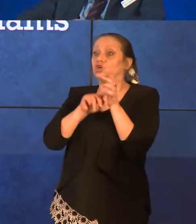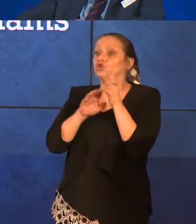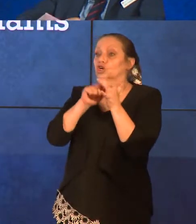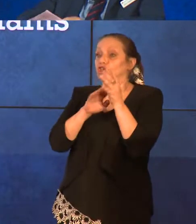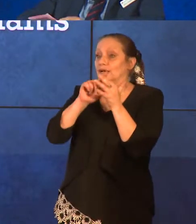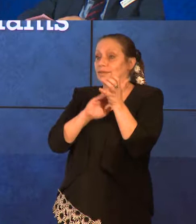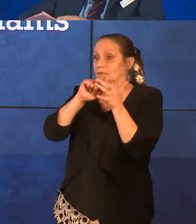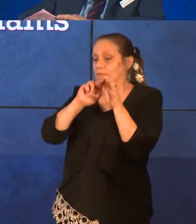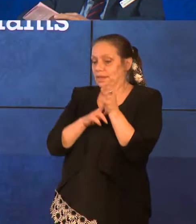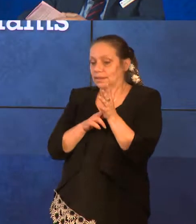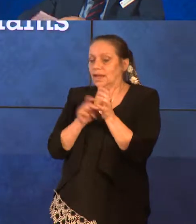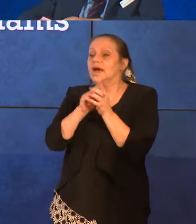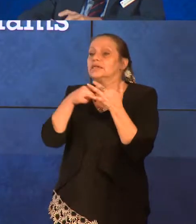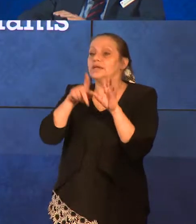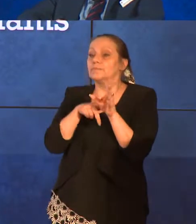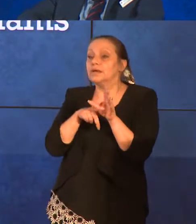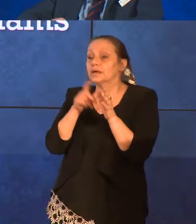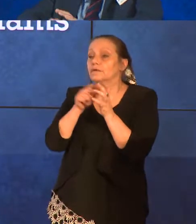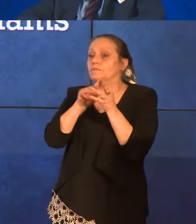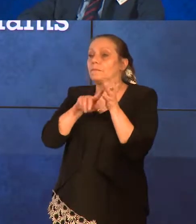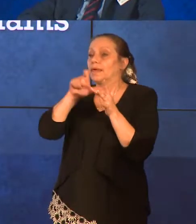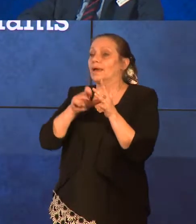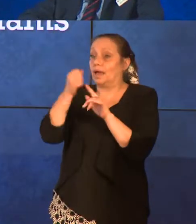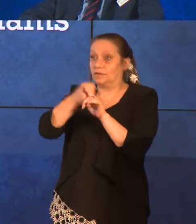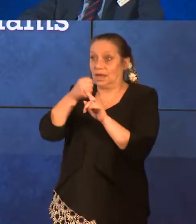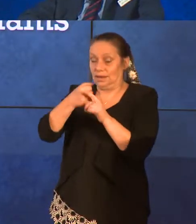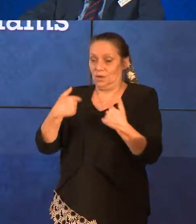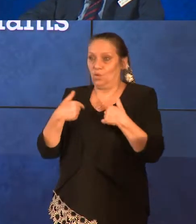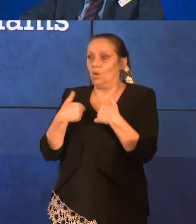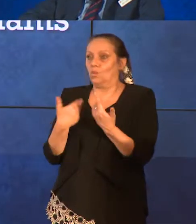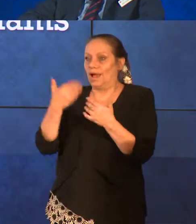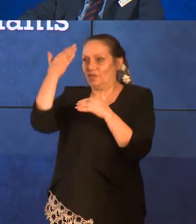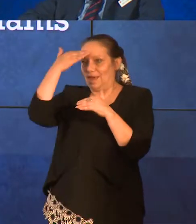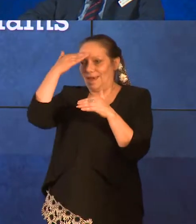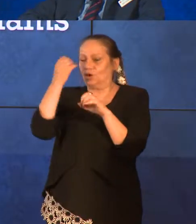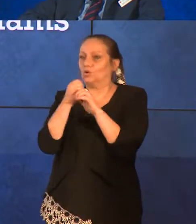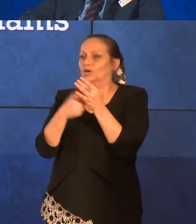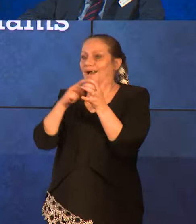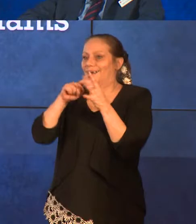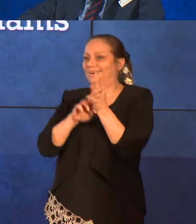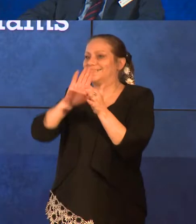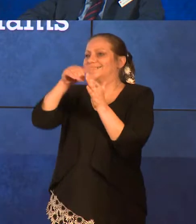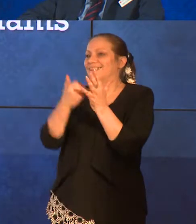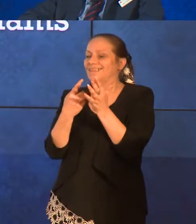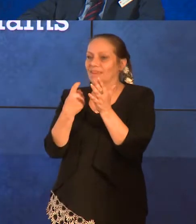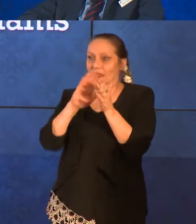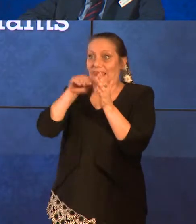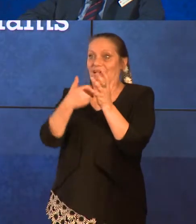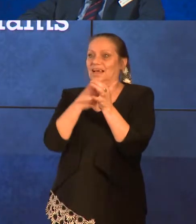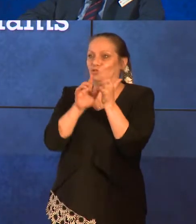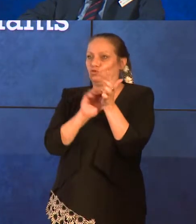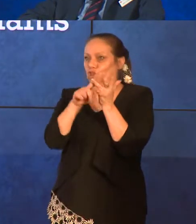I'm the Deputy Public Advocate at the Office of the Public Advocate. So we're the adult guardian of last resort in Victoria. We're also